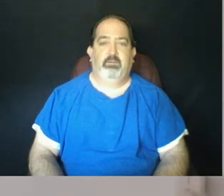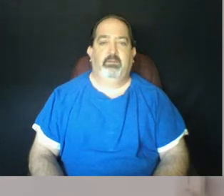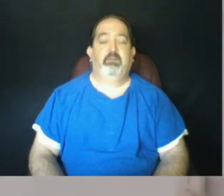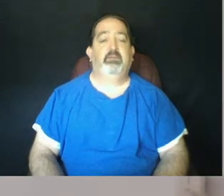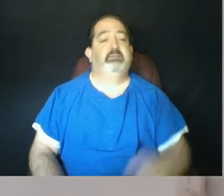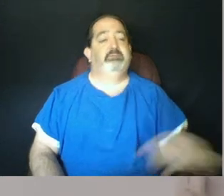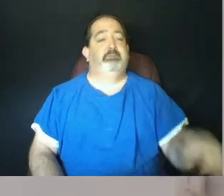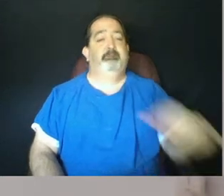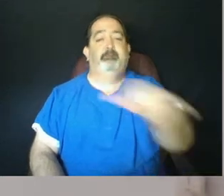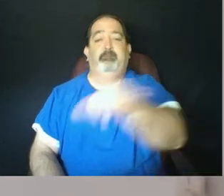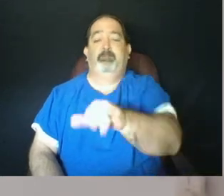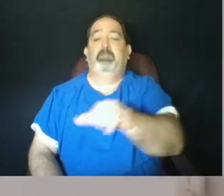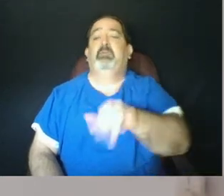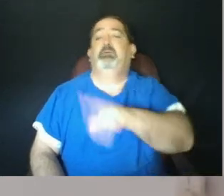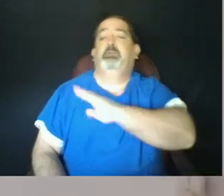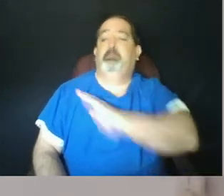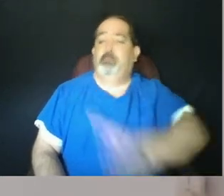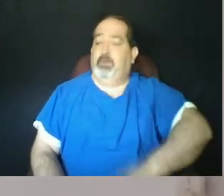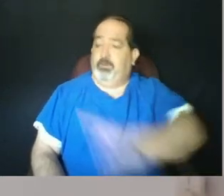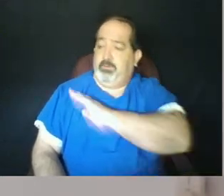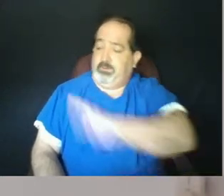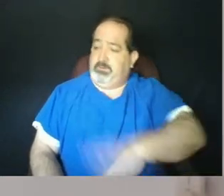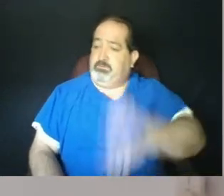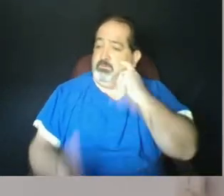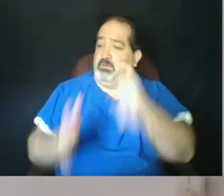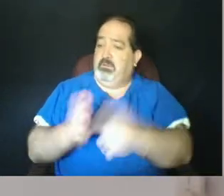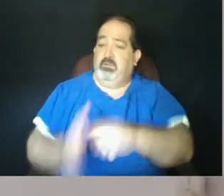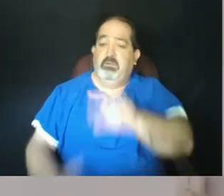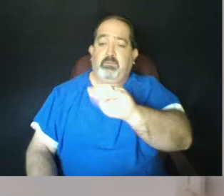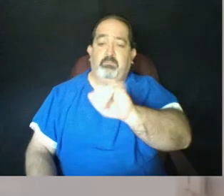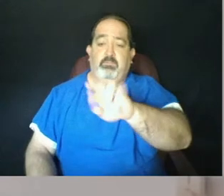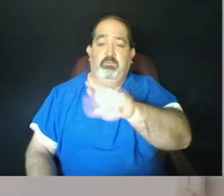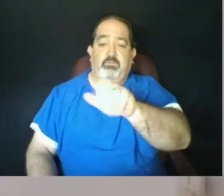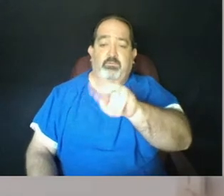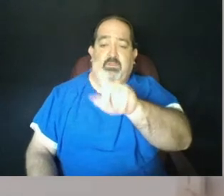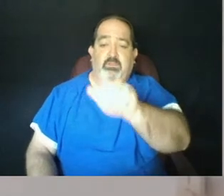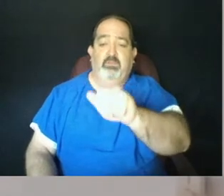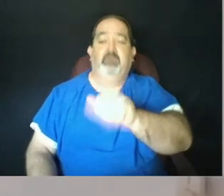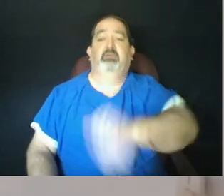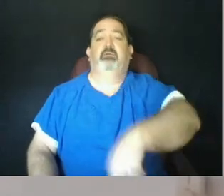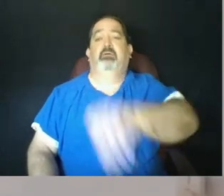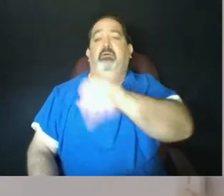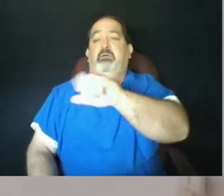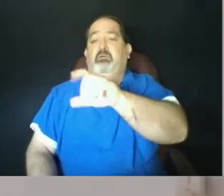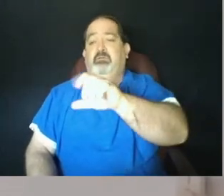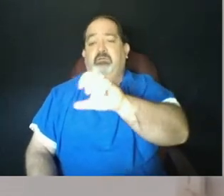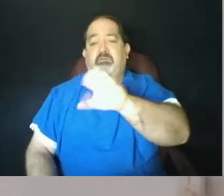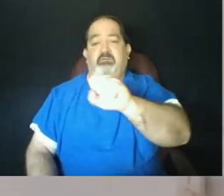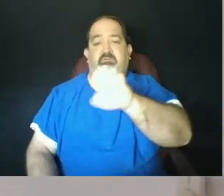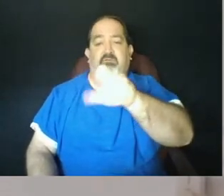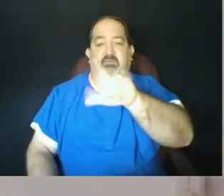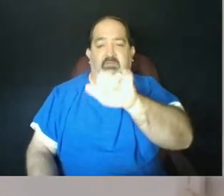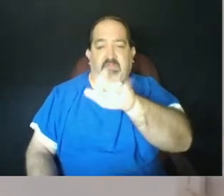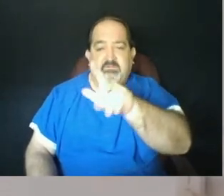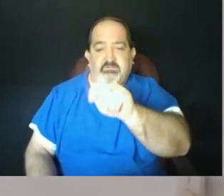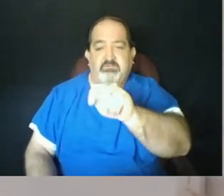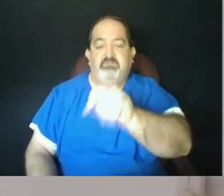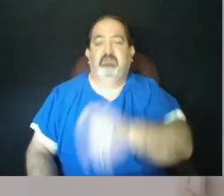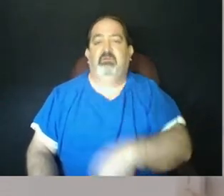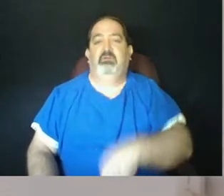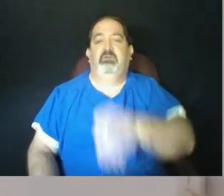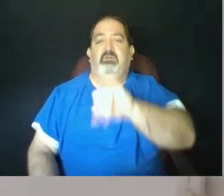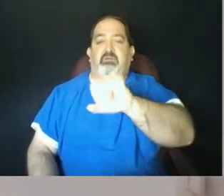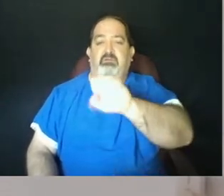In like manner do their excellencies recognize Miranda of Lyondemere, Celeste of Lyondemere,